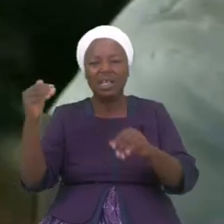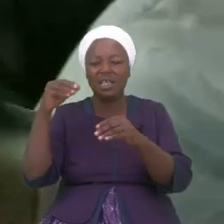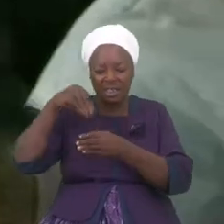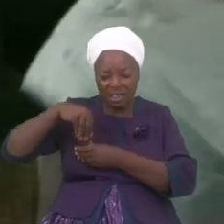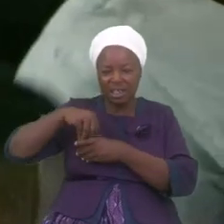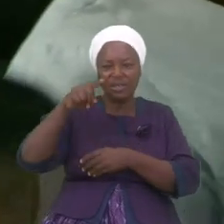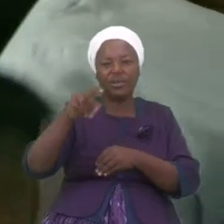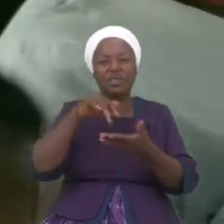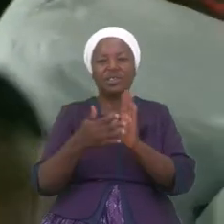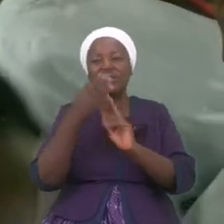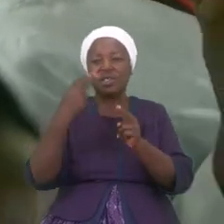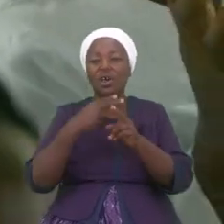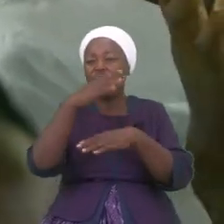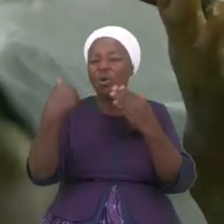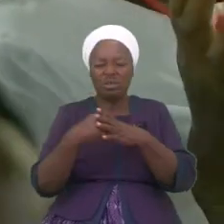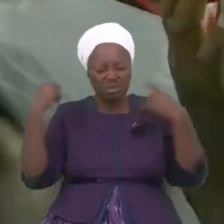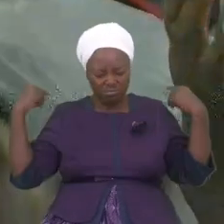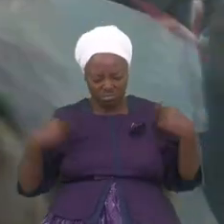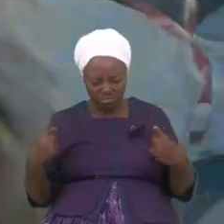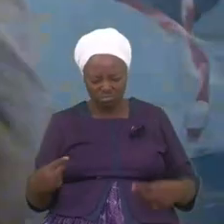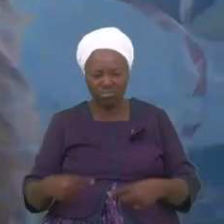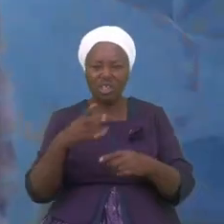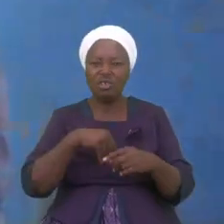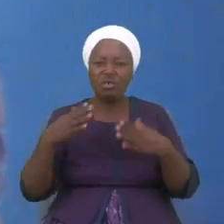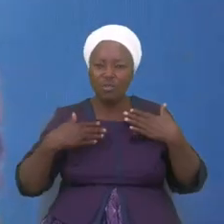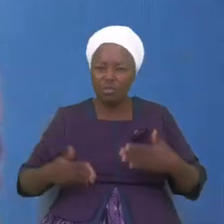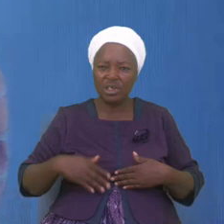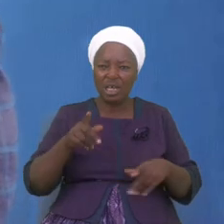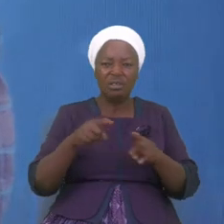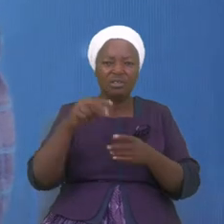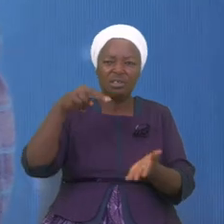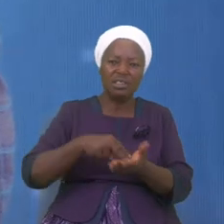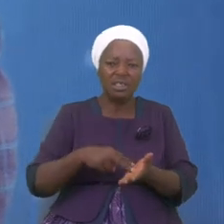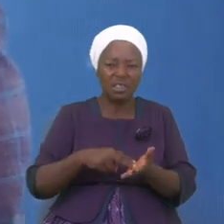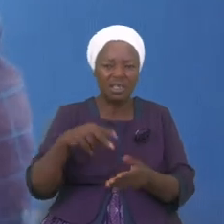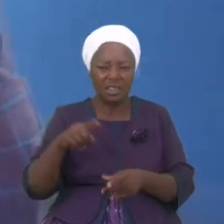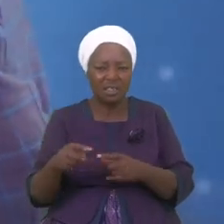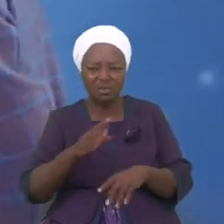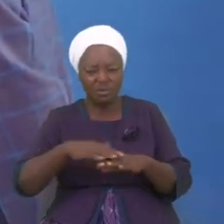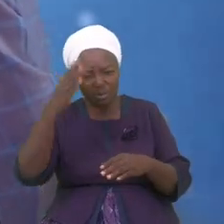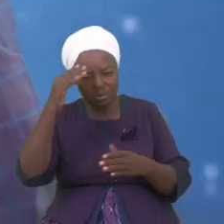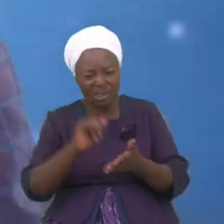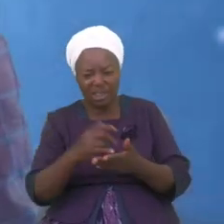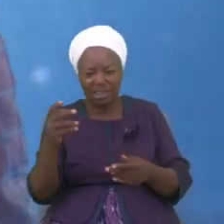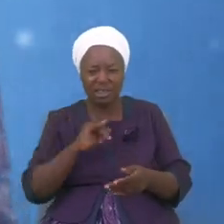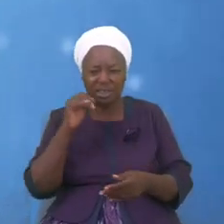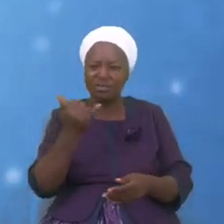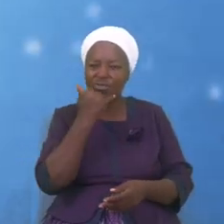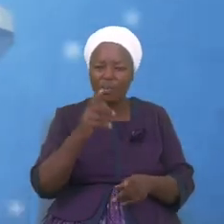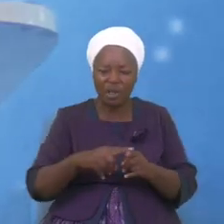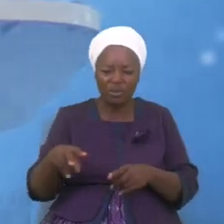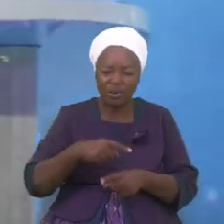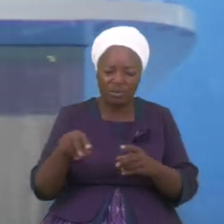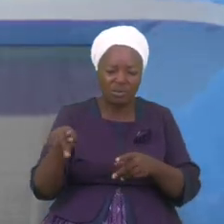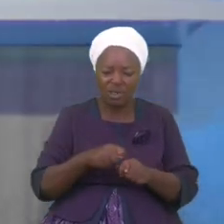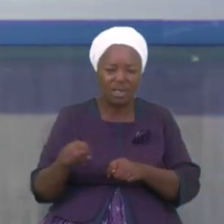The arthritis inside there, as you are standing like this, nobody knows that anything is wrong, but when you try to move or try to bend